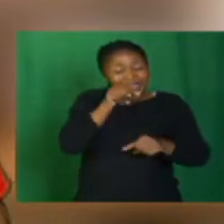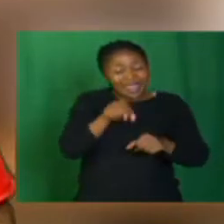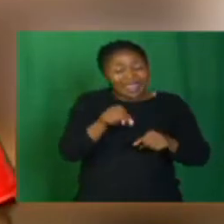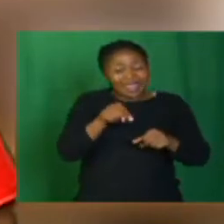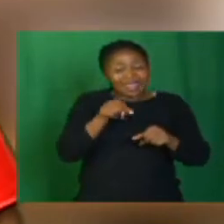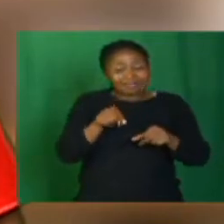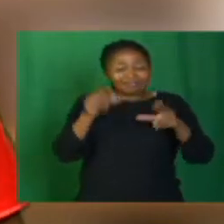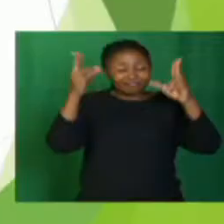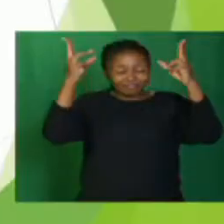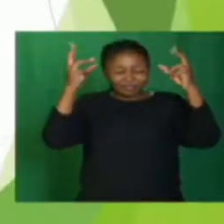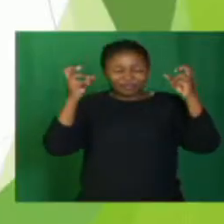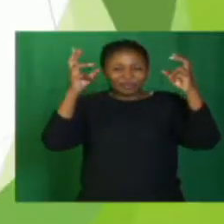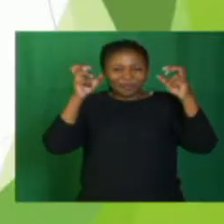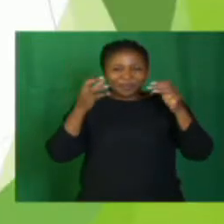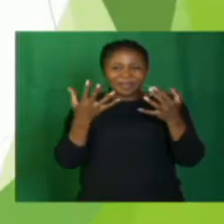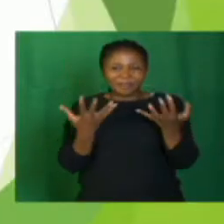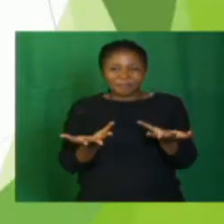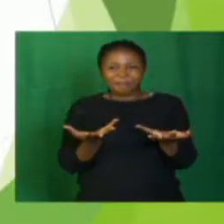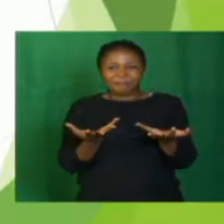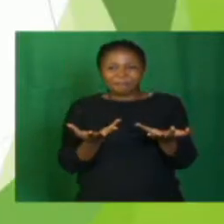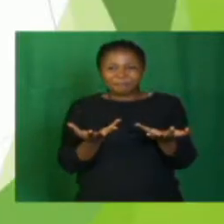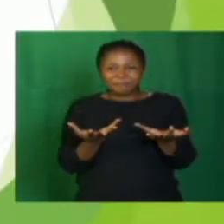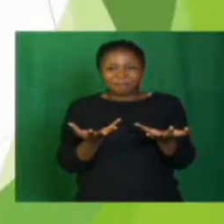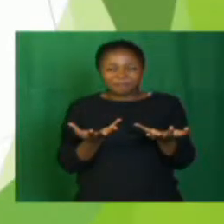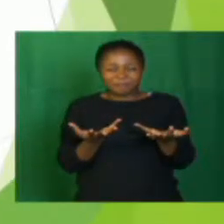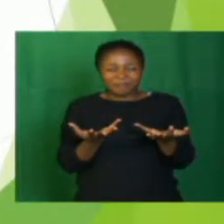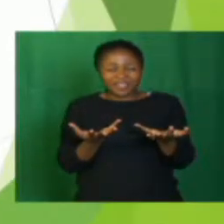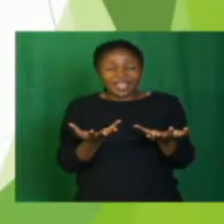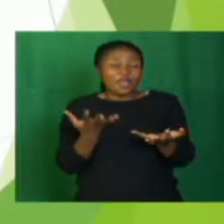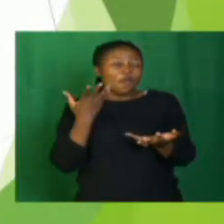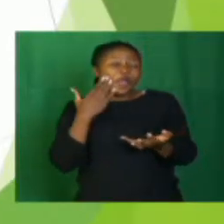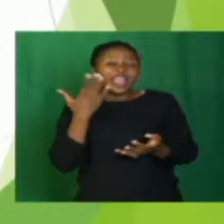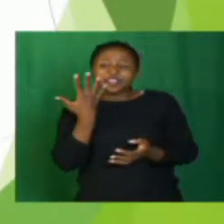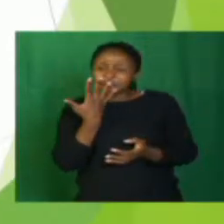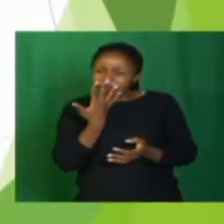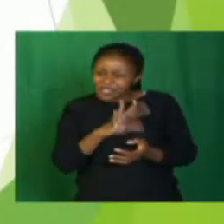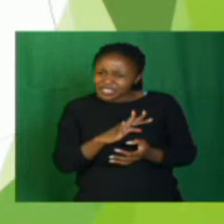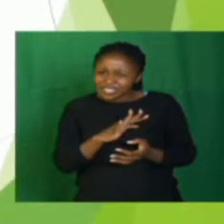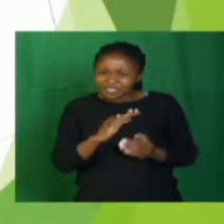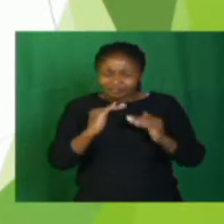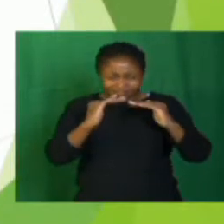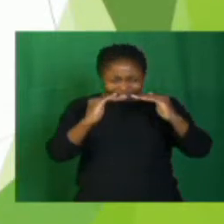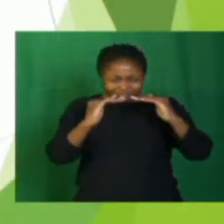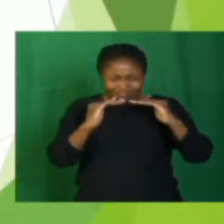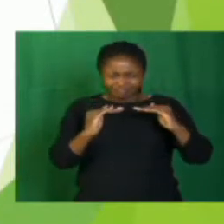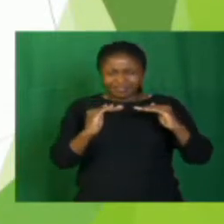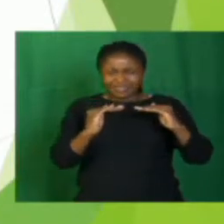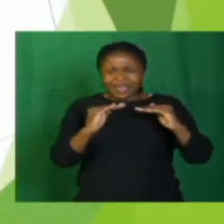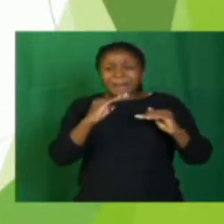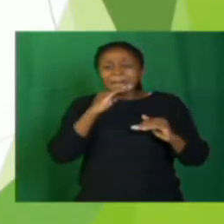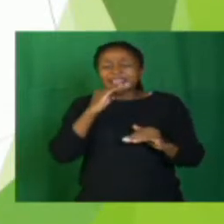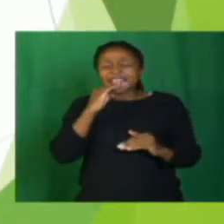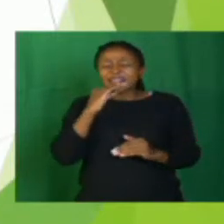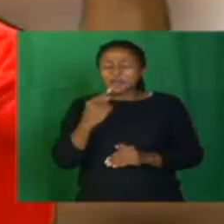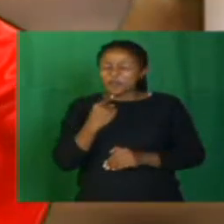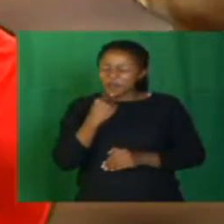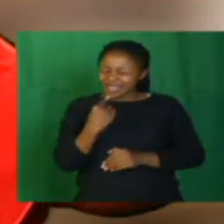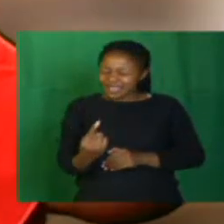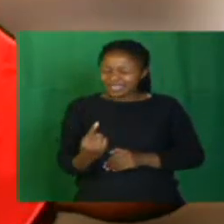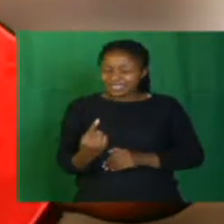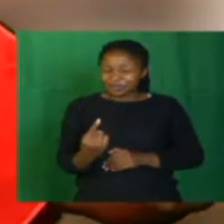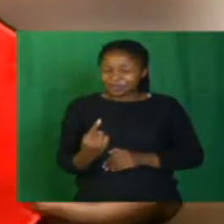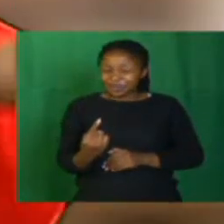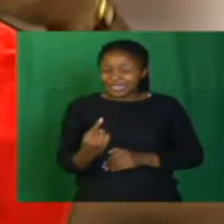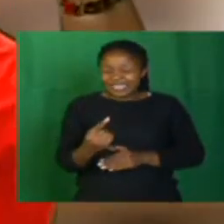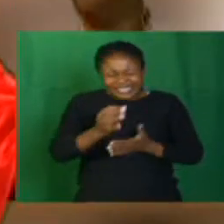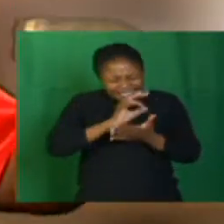learner, what do? You state that the essay will consider both